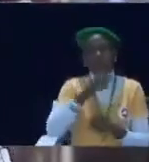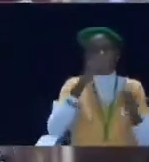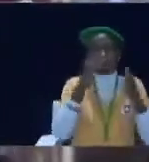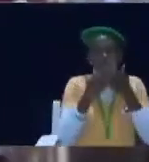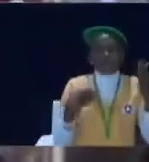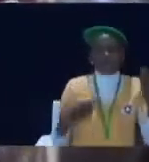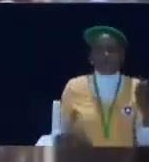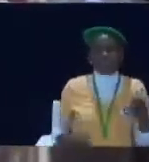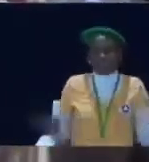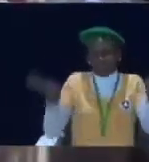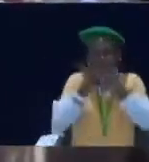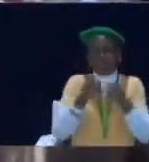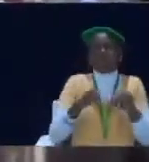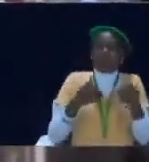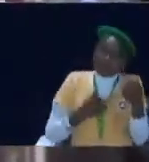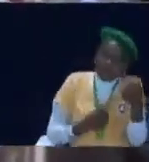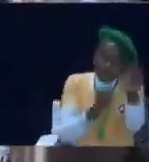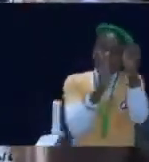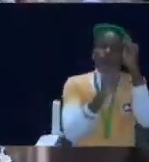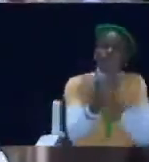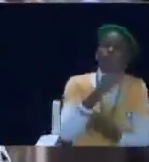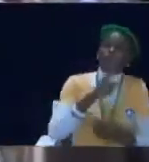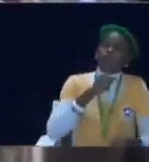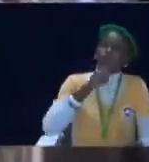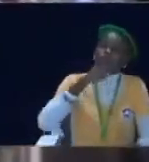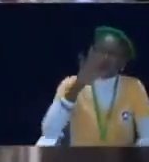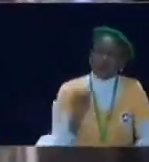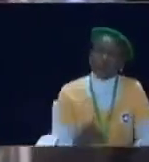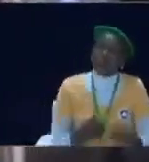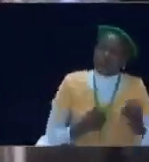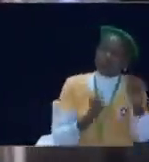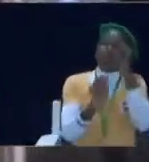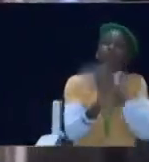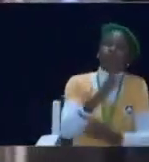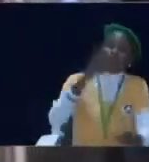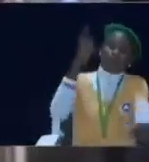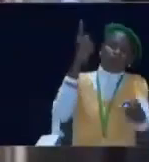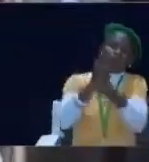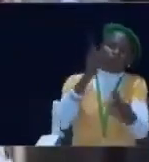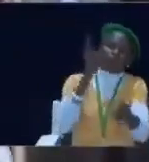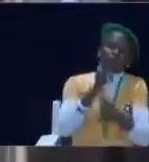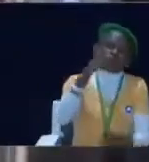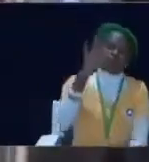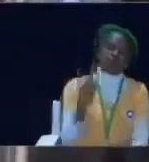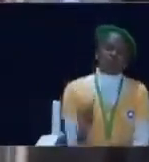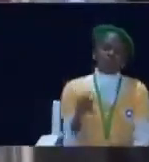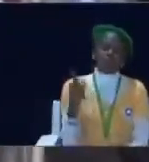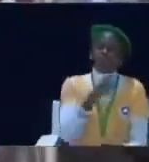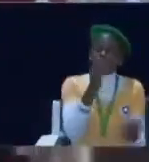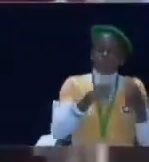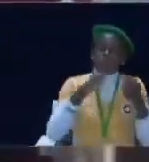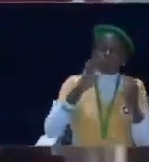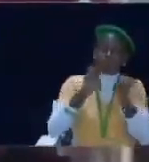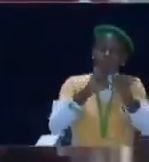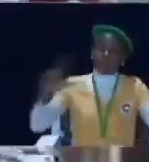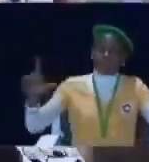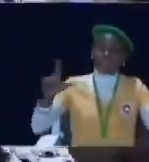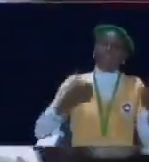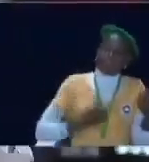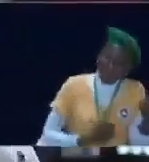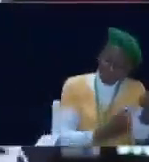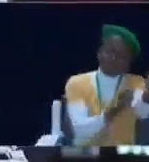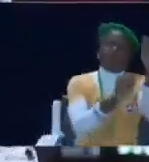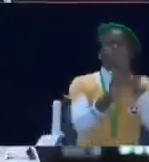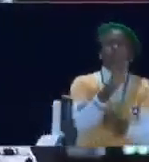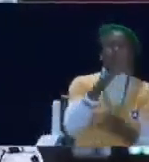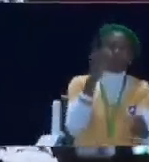somebody. Follow God duly. Follow God duly. You want to be enlarged? Follow